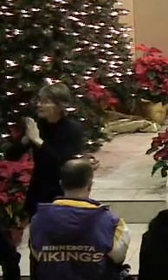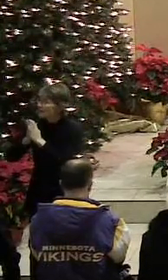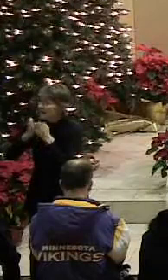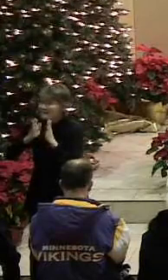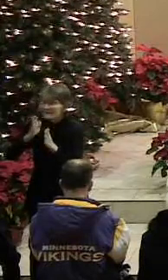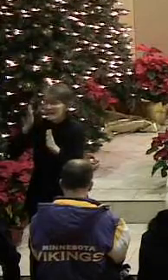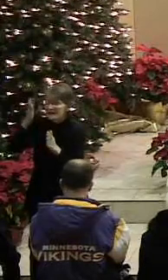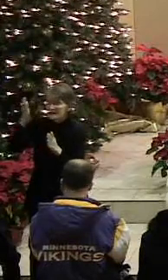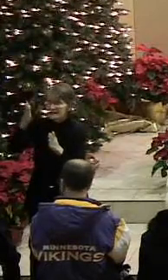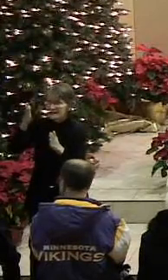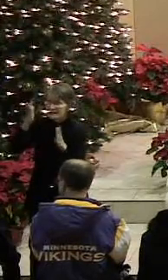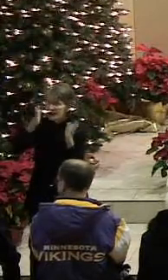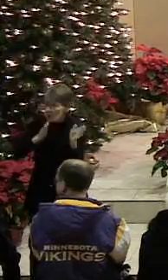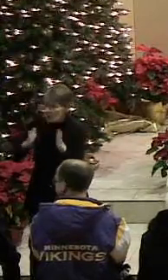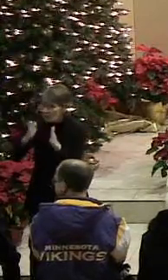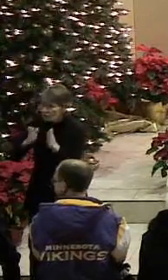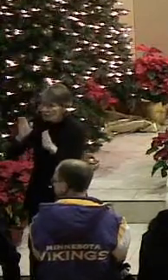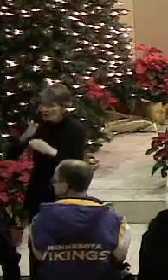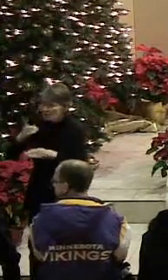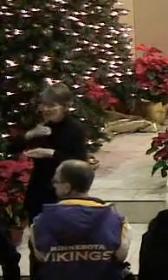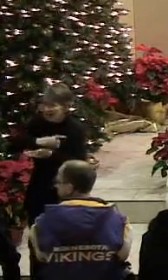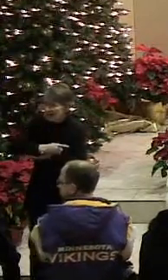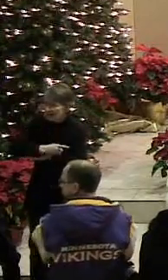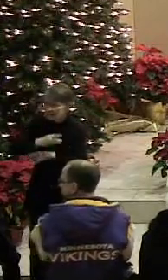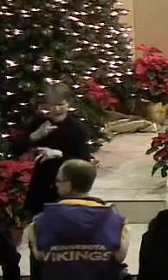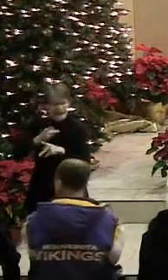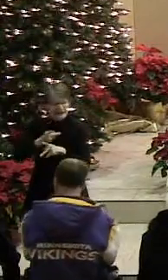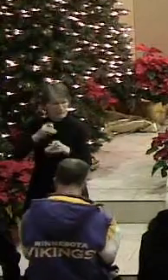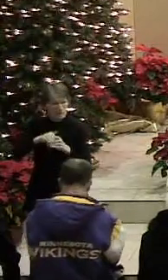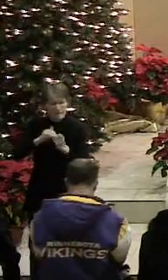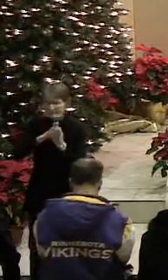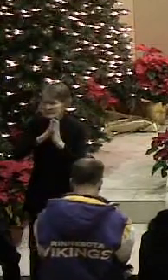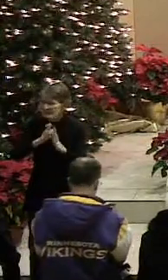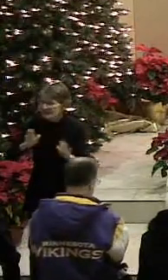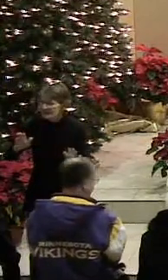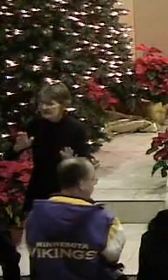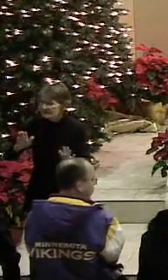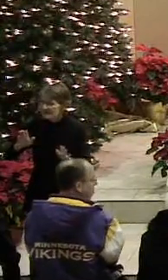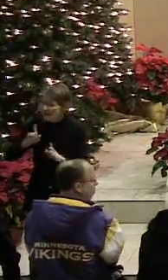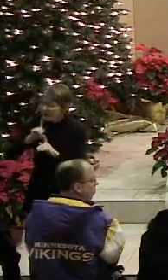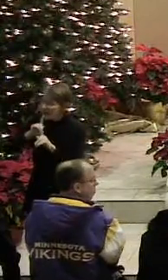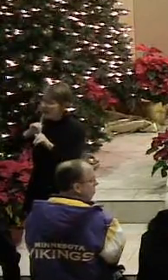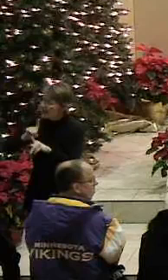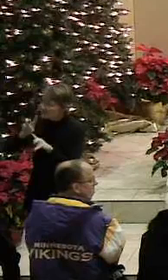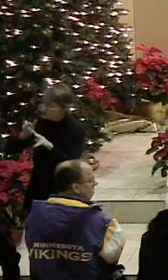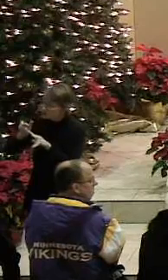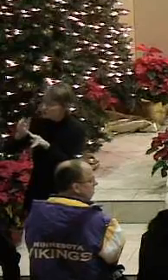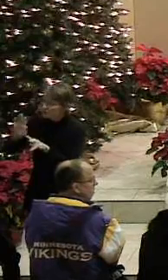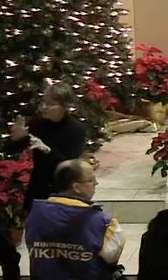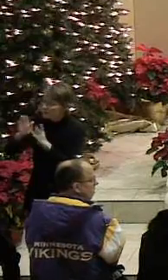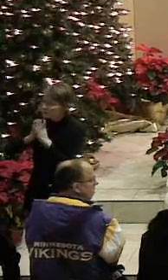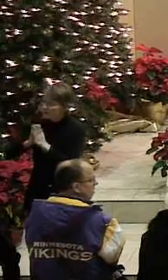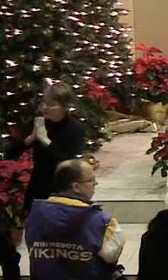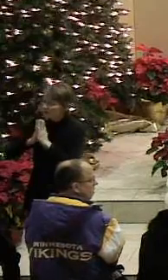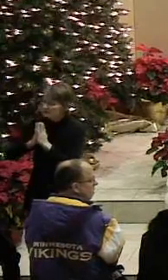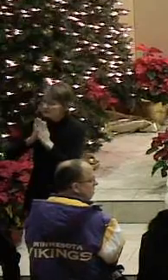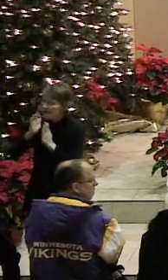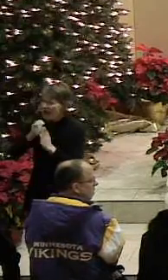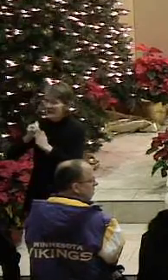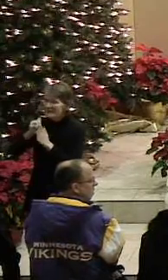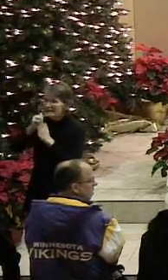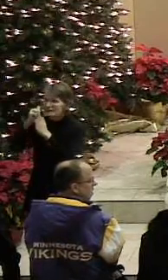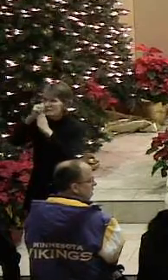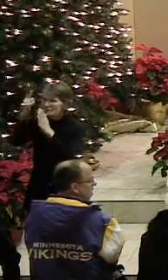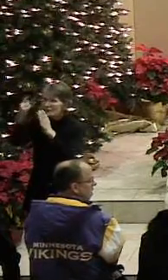May he order your days and your deeds in his peace, grant your prayers in this and in every place, and lead you happily